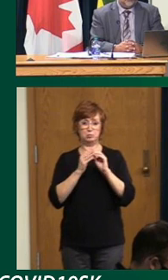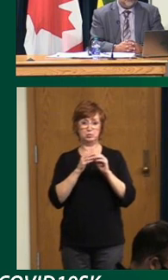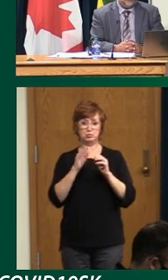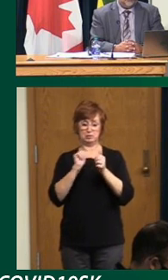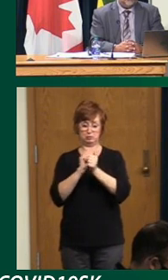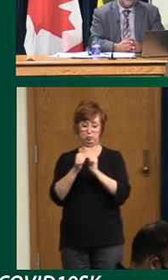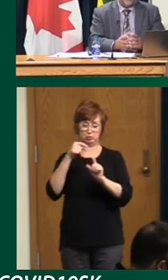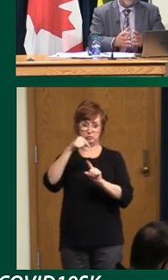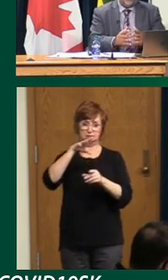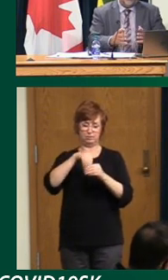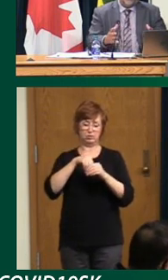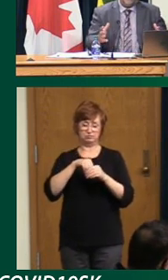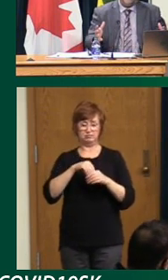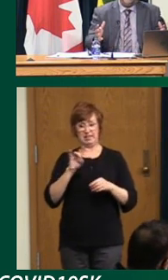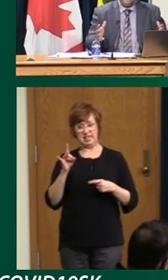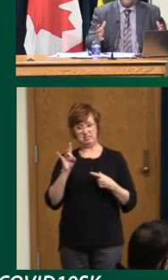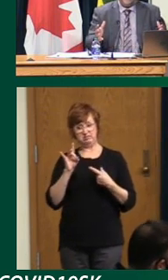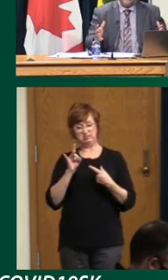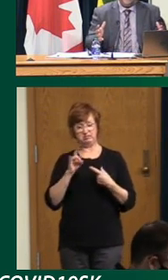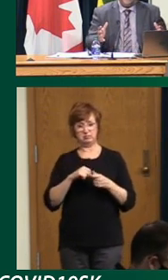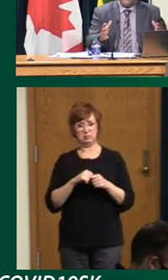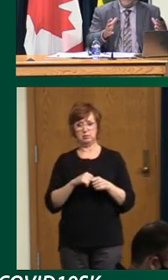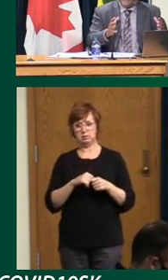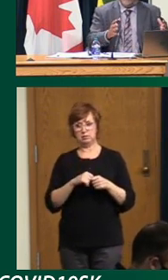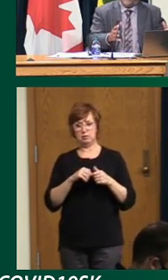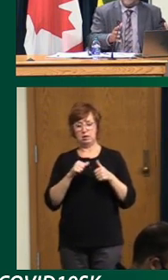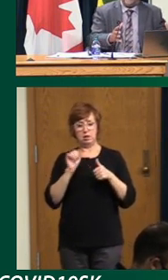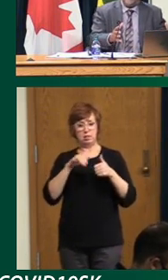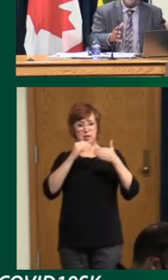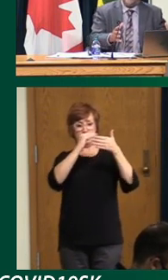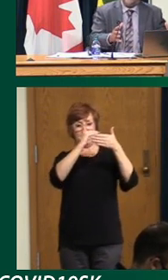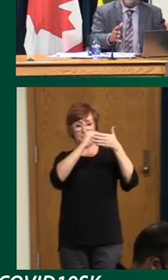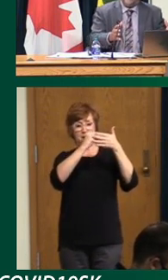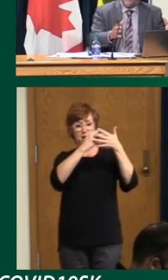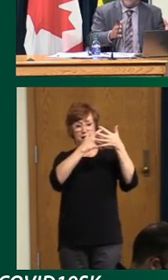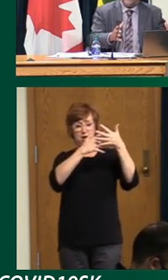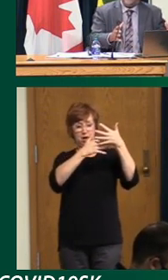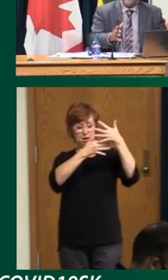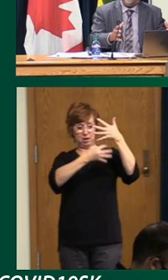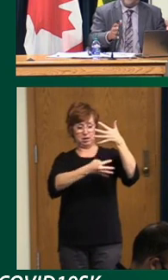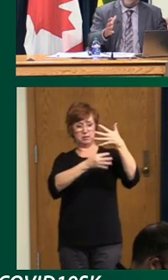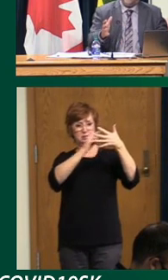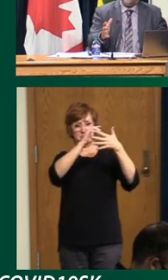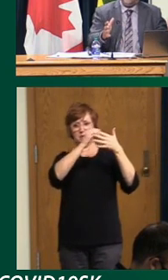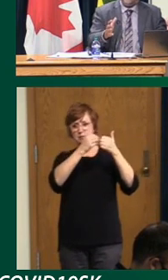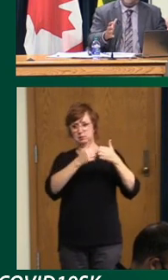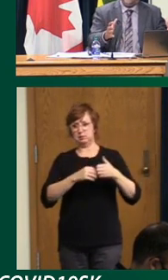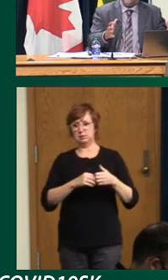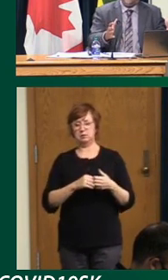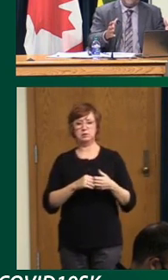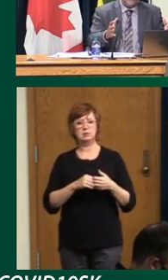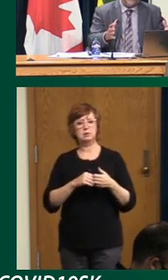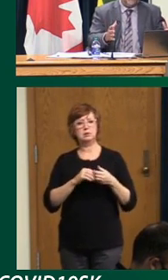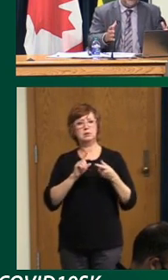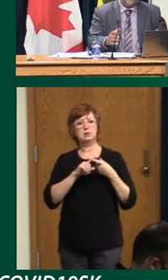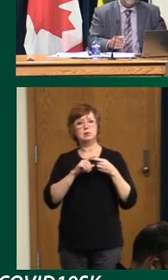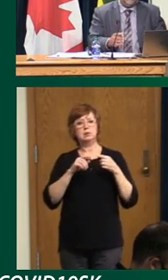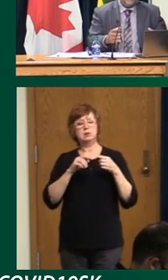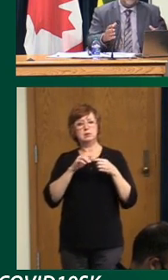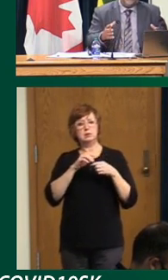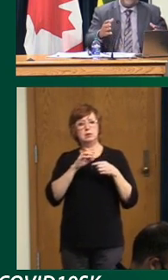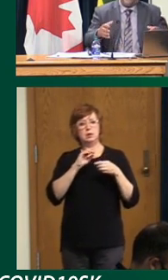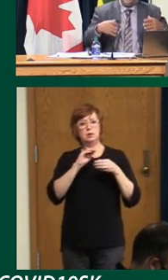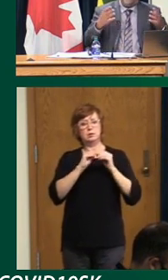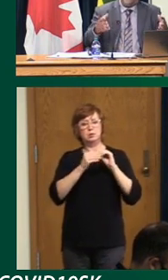proportion of the total outbreaks. So again, all these sectors, so personal gatherings are coming down, large events are coming down, but all